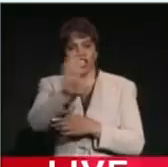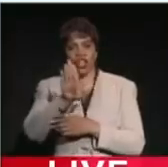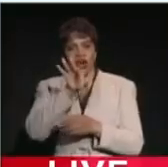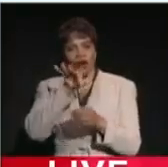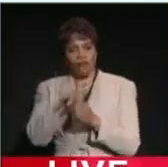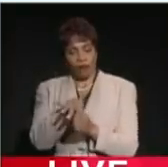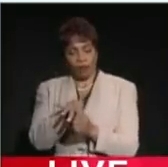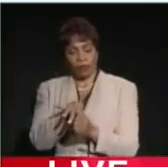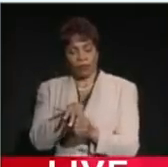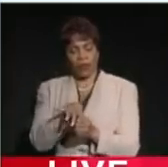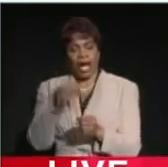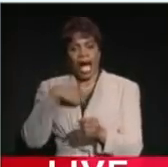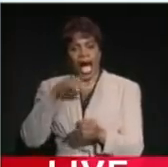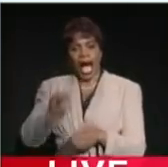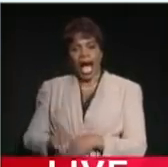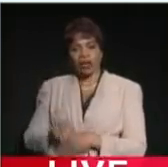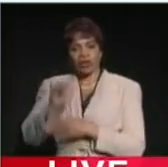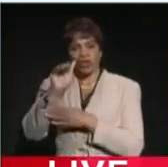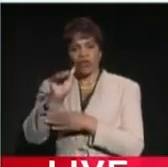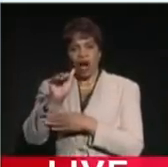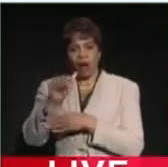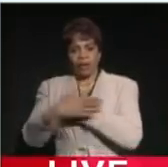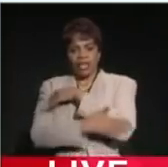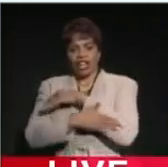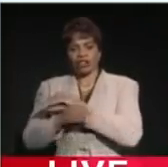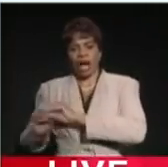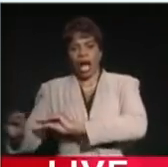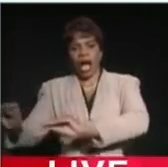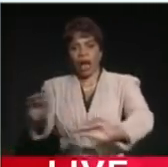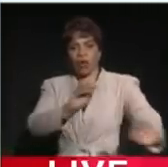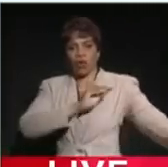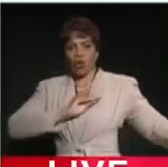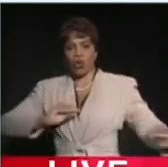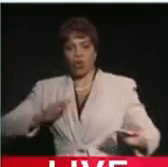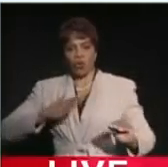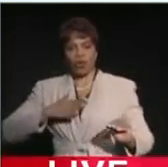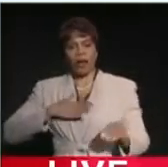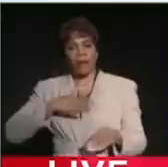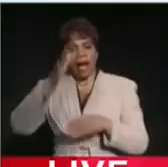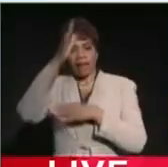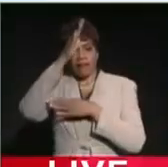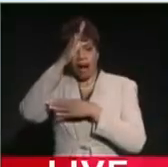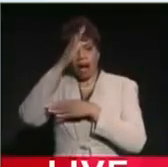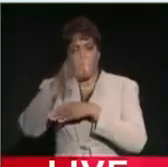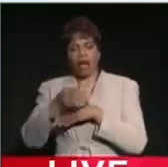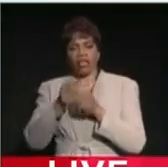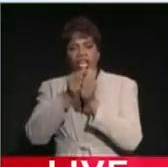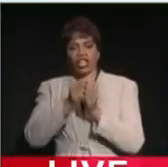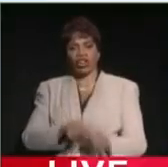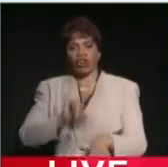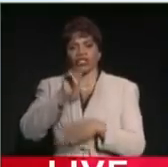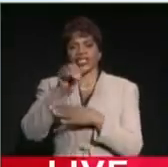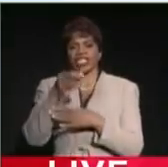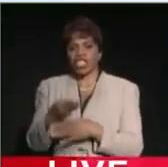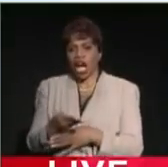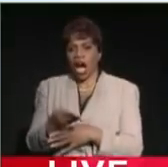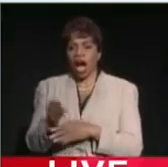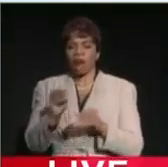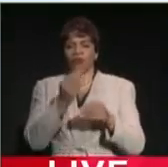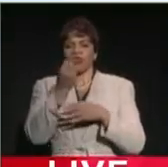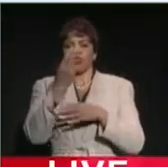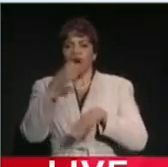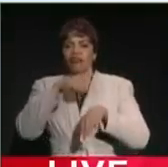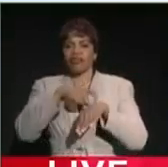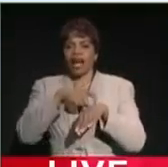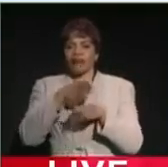You know, I grew up moving all around the country. My dad lost his job. I moved 12 times before I went to college. I know what